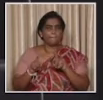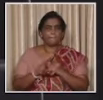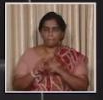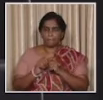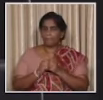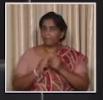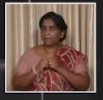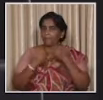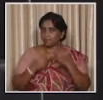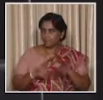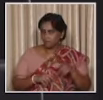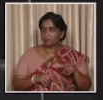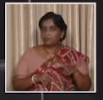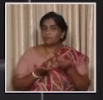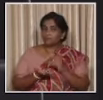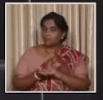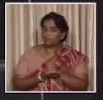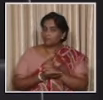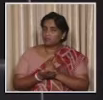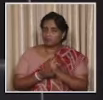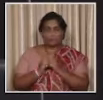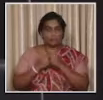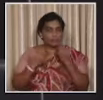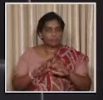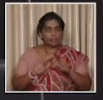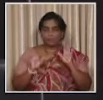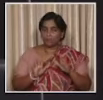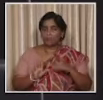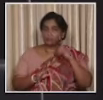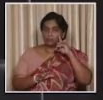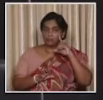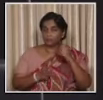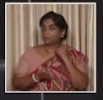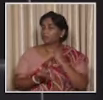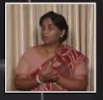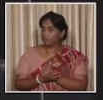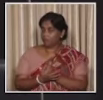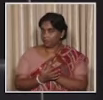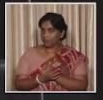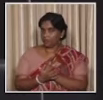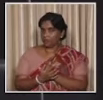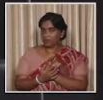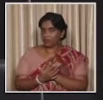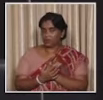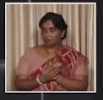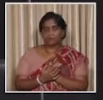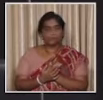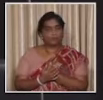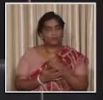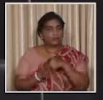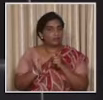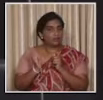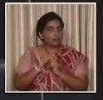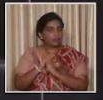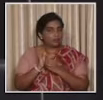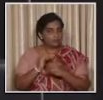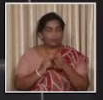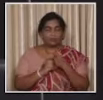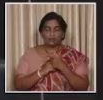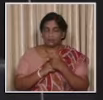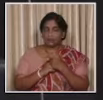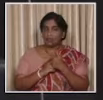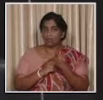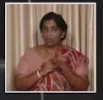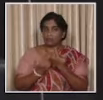the Chinese Exim Bank has stayed the loan, and therefore the whole project is